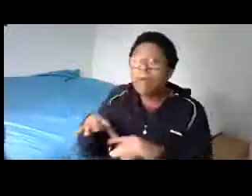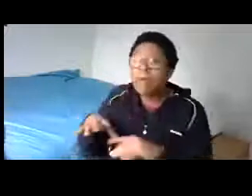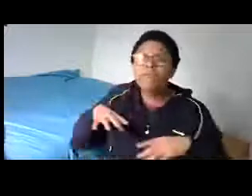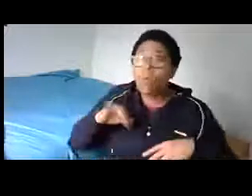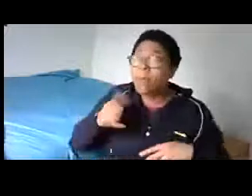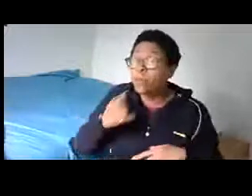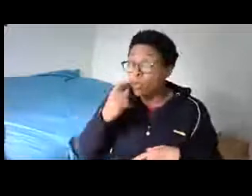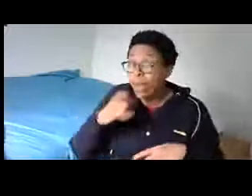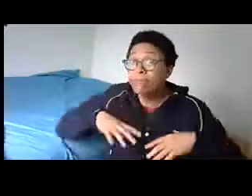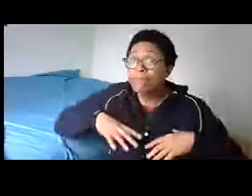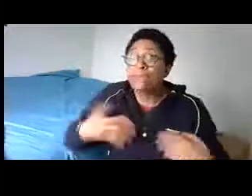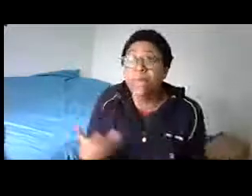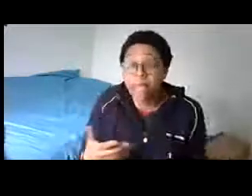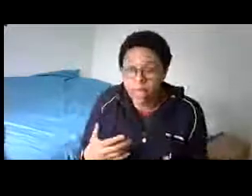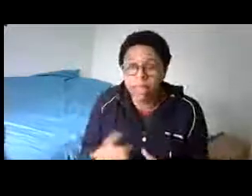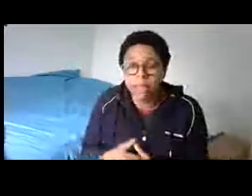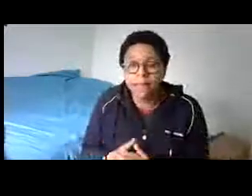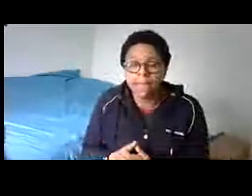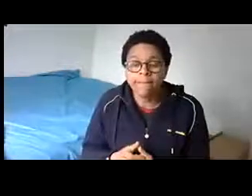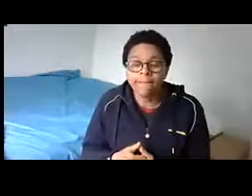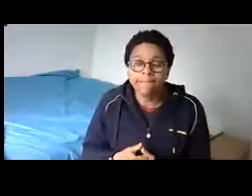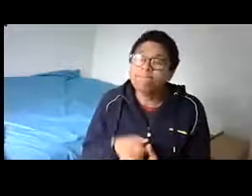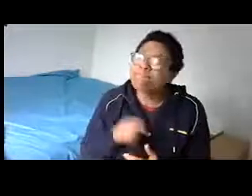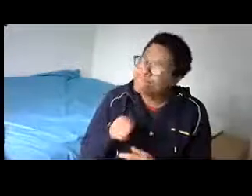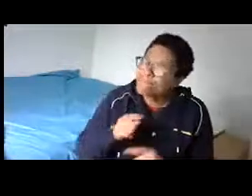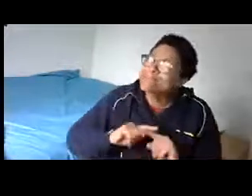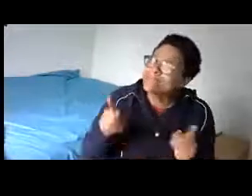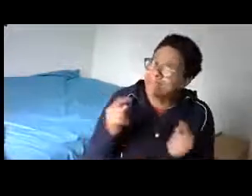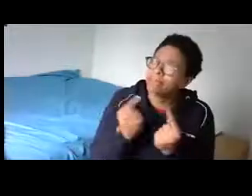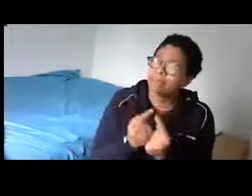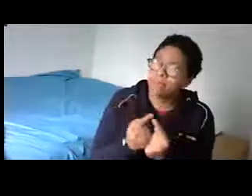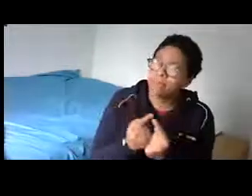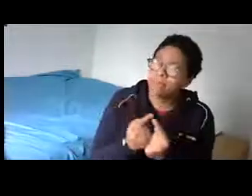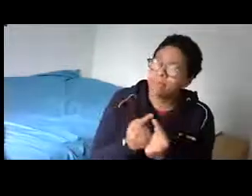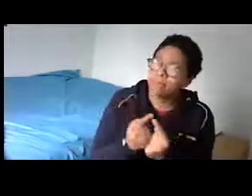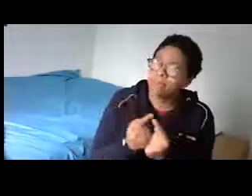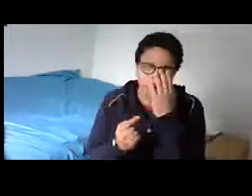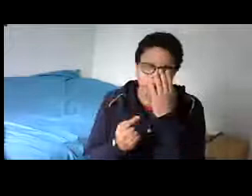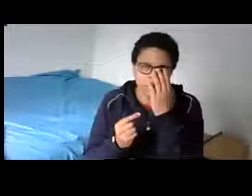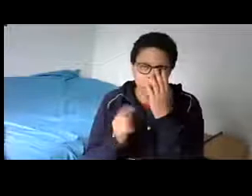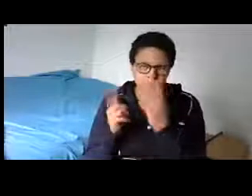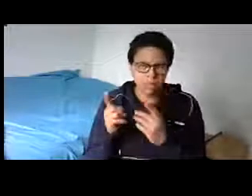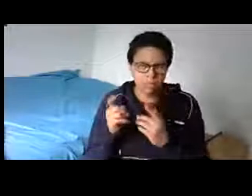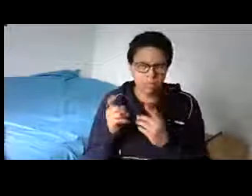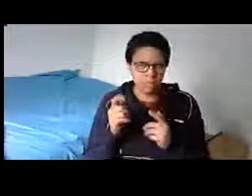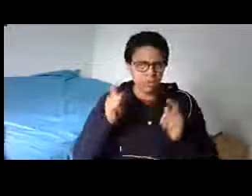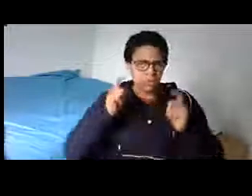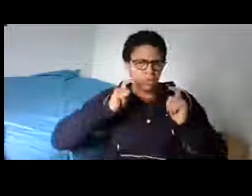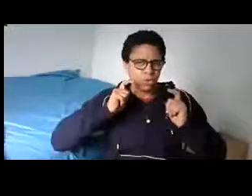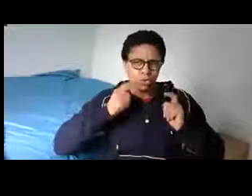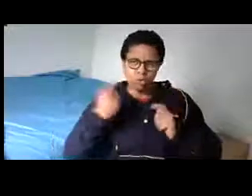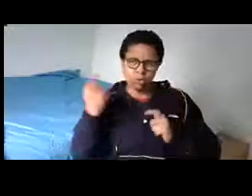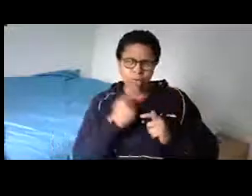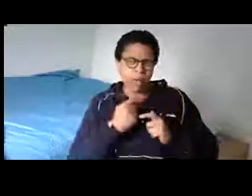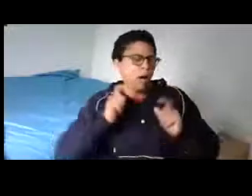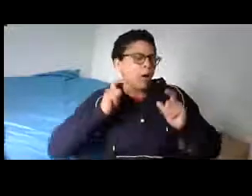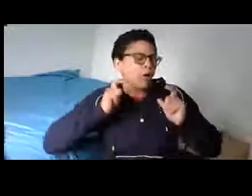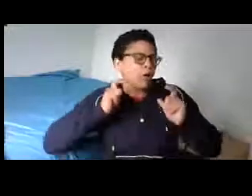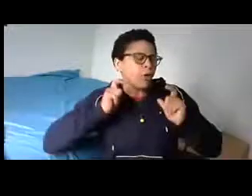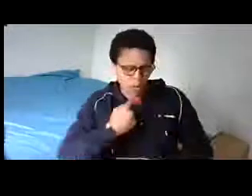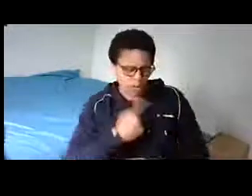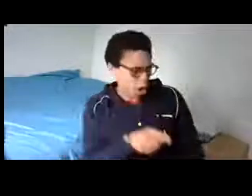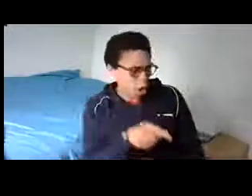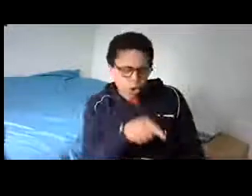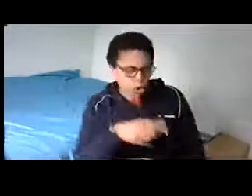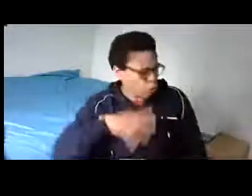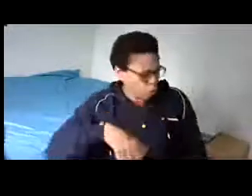example, and you're not getting that, that's another story. But to say that our social worker doesn't think that you need to pay for this or